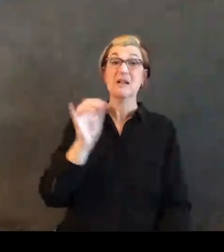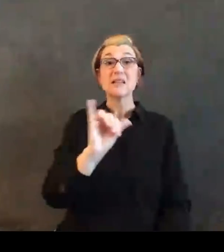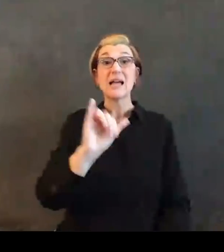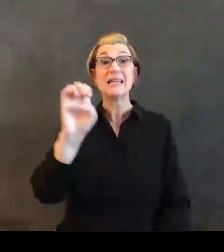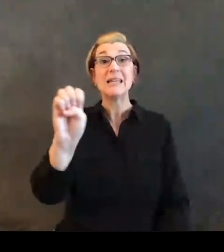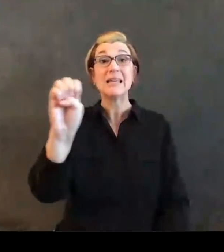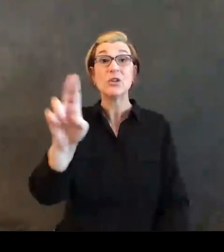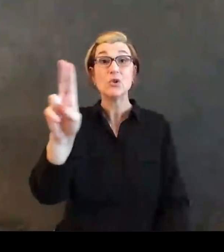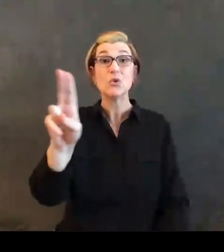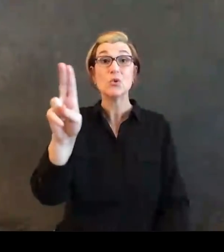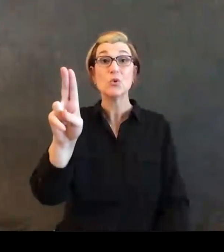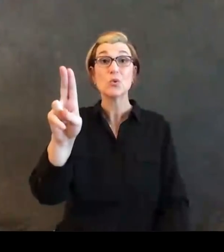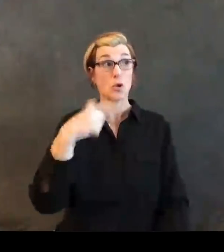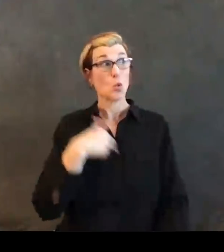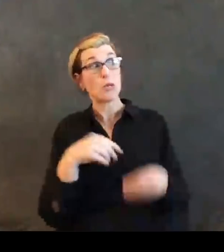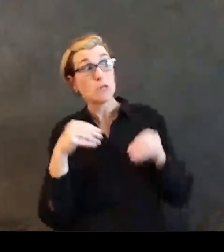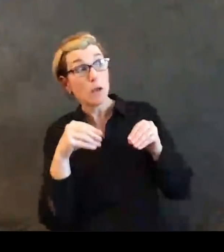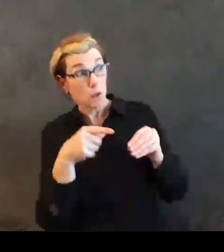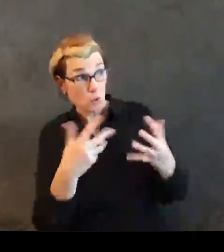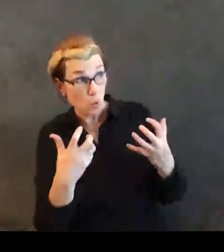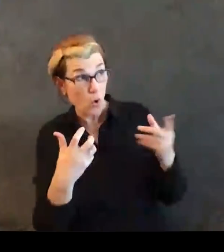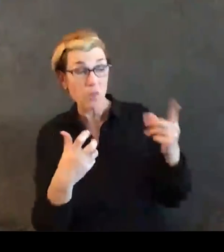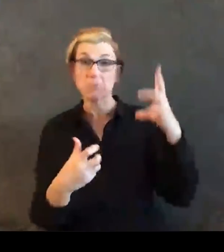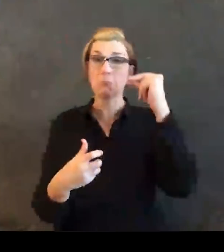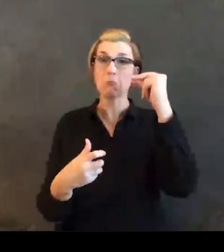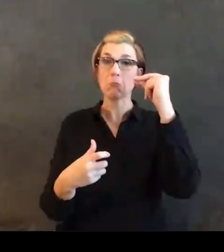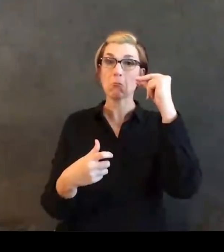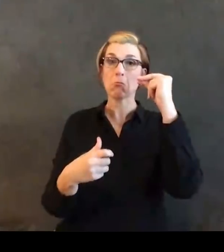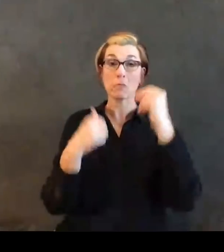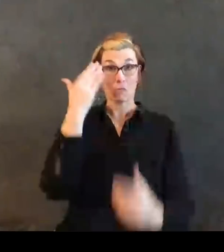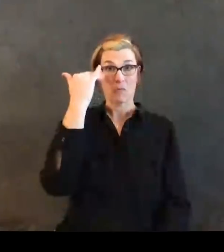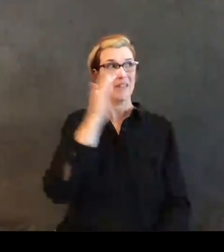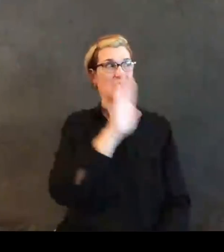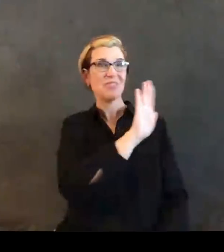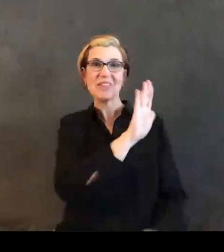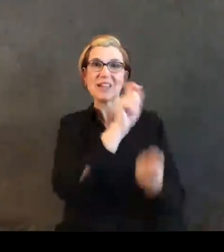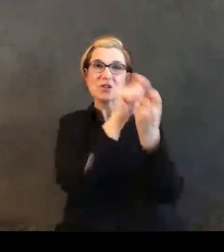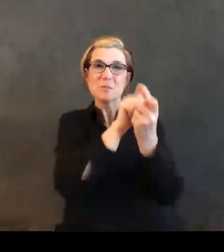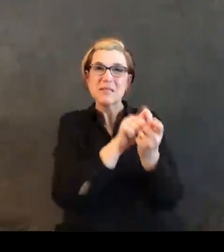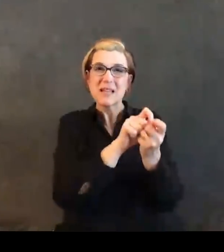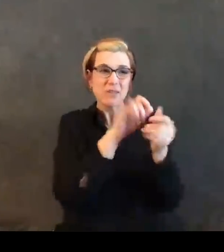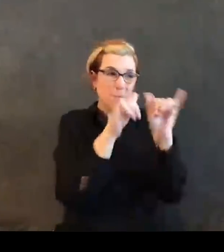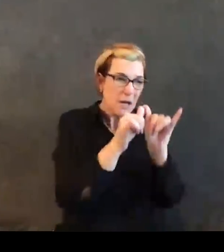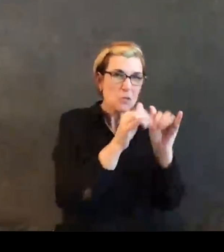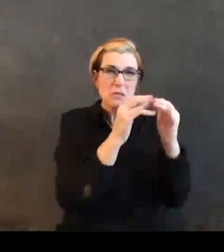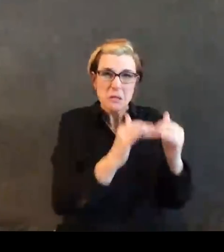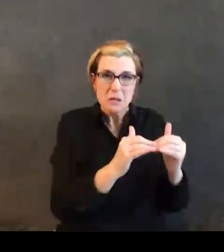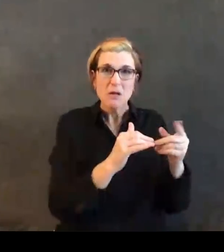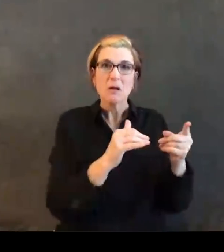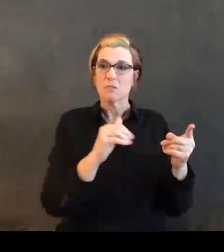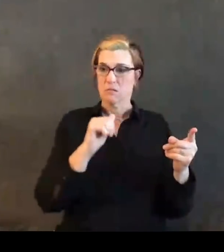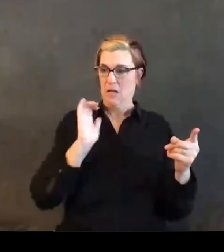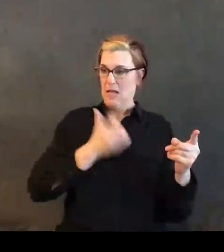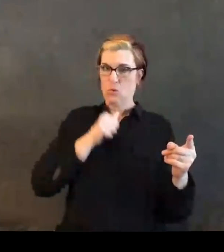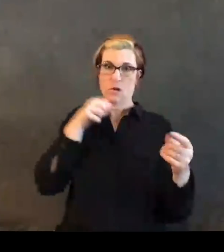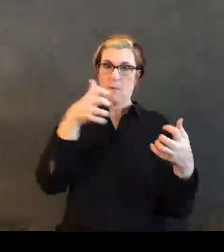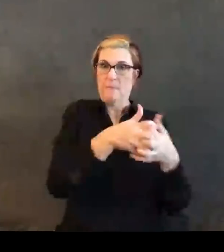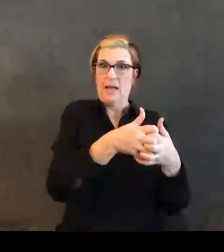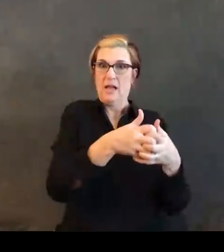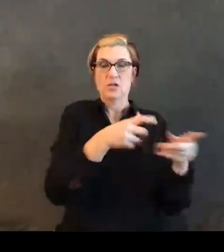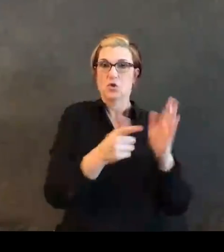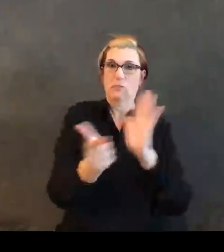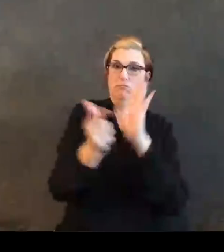they don't take it because they have specifications that don't allow our equipment in